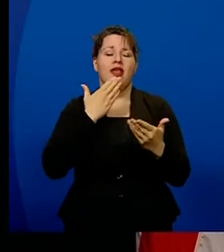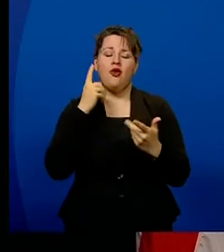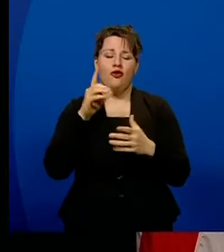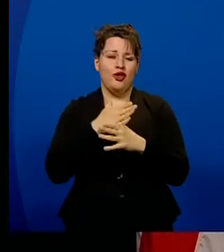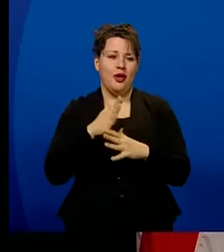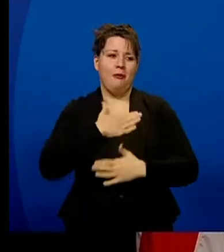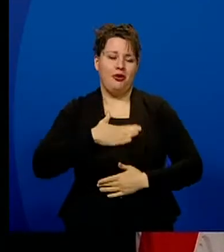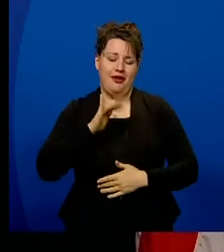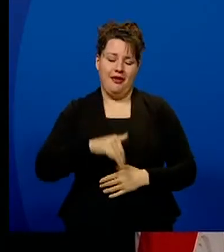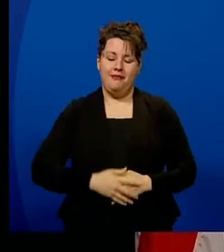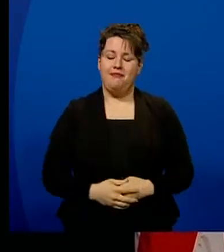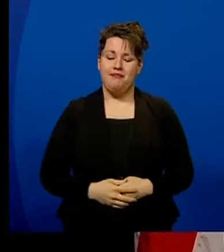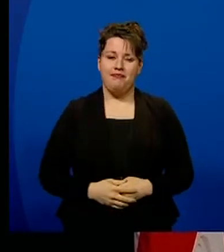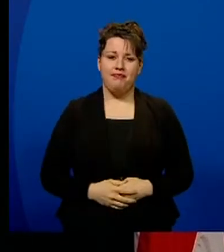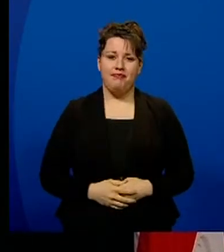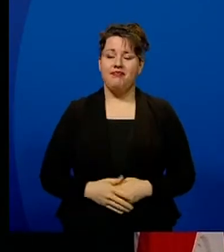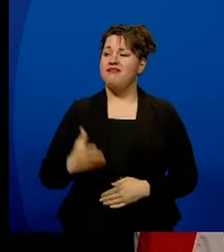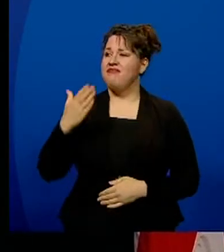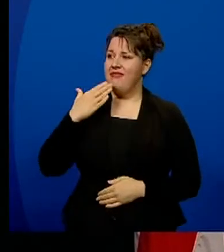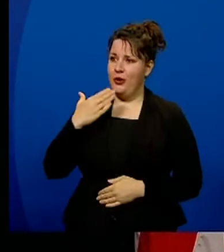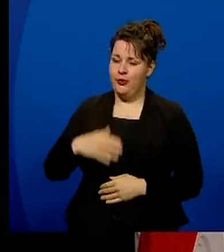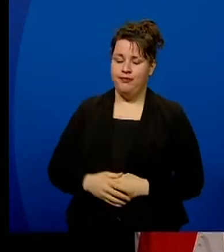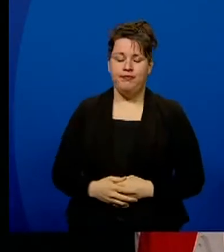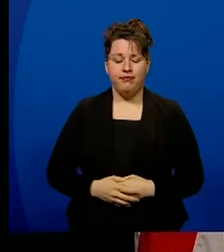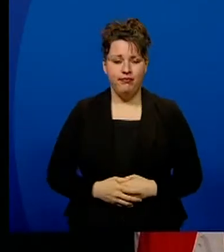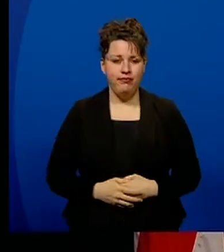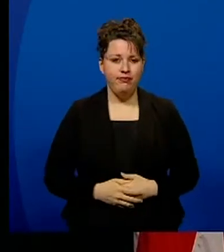it. For having me.